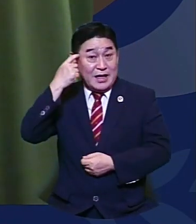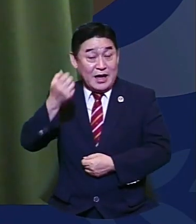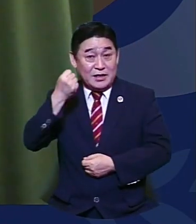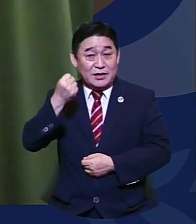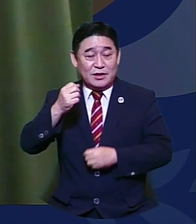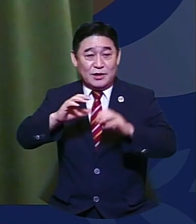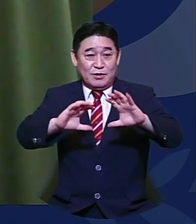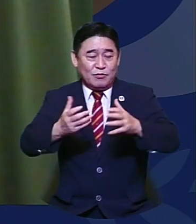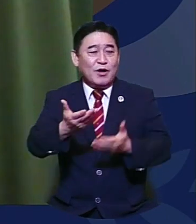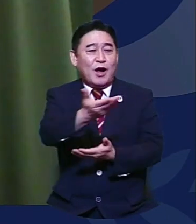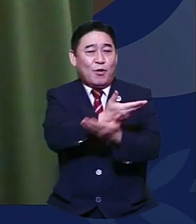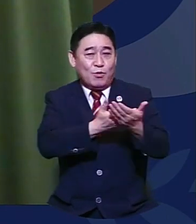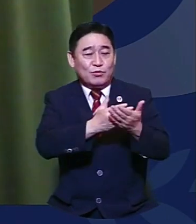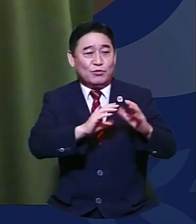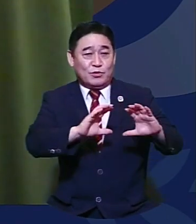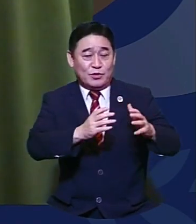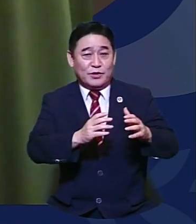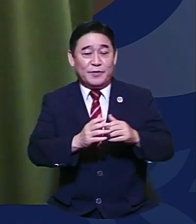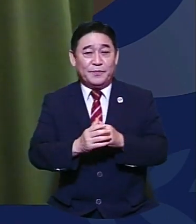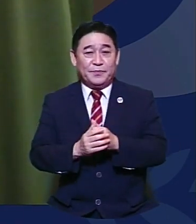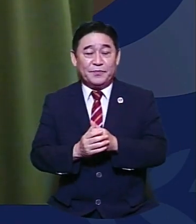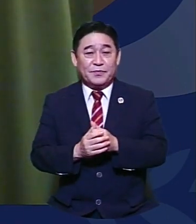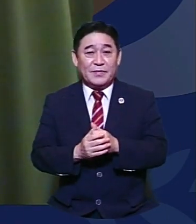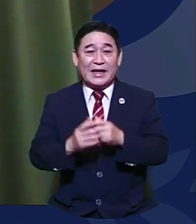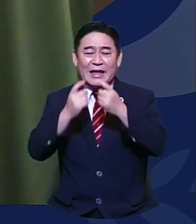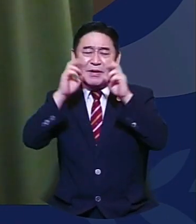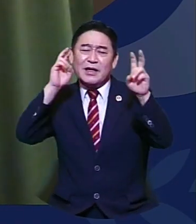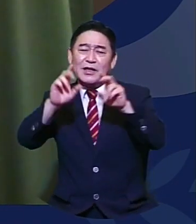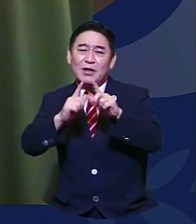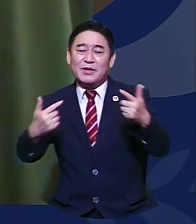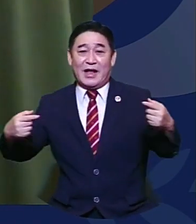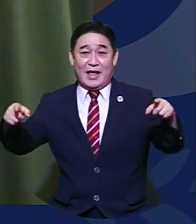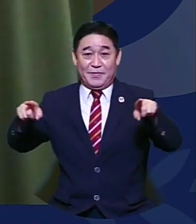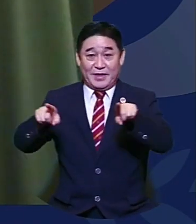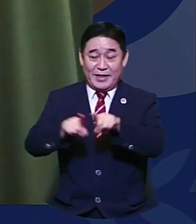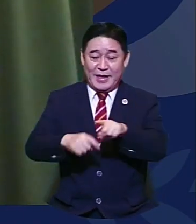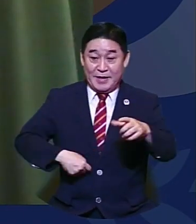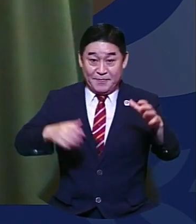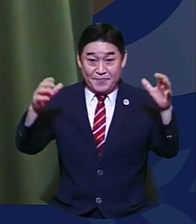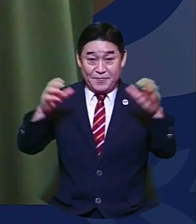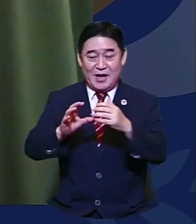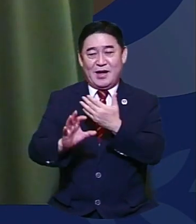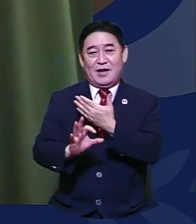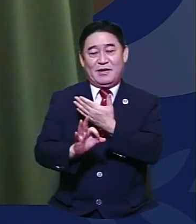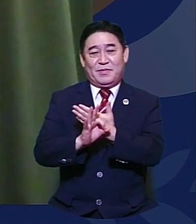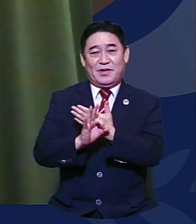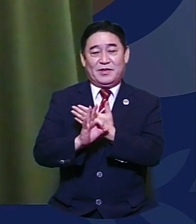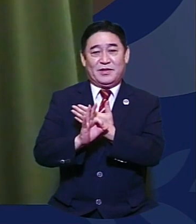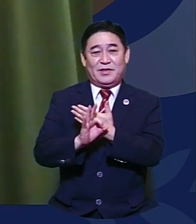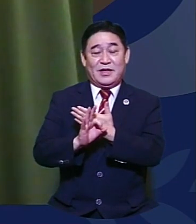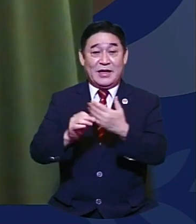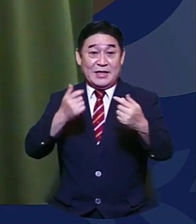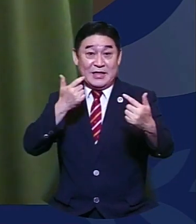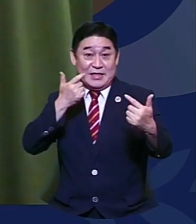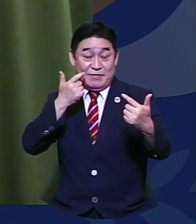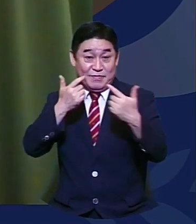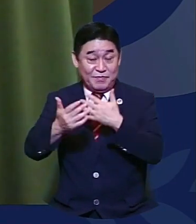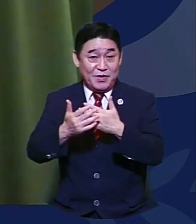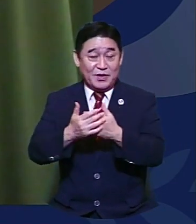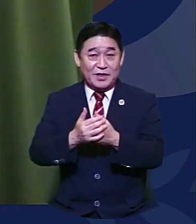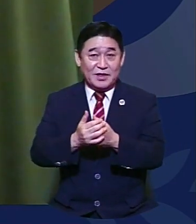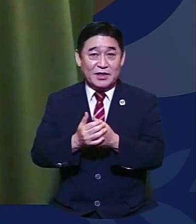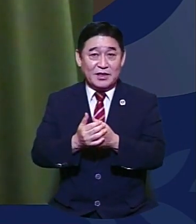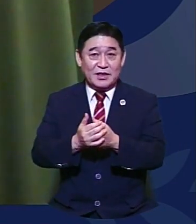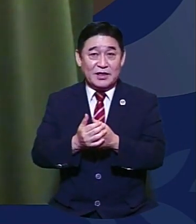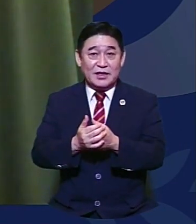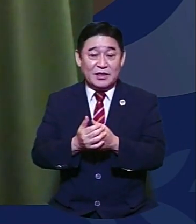partners in digital development, that we can really gain some huge advancements by leveraging those funds and then crowding in other